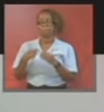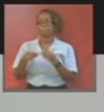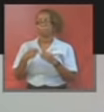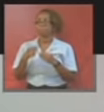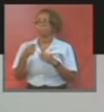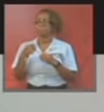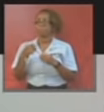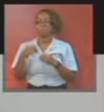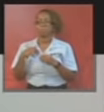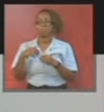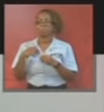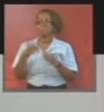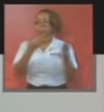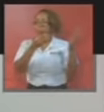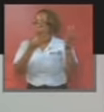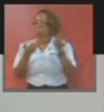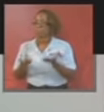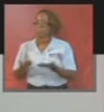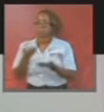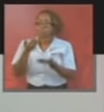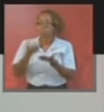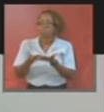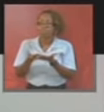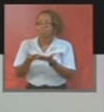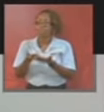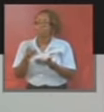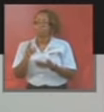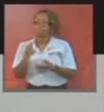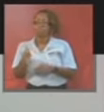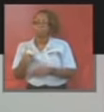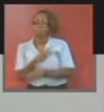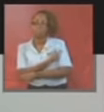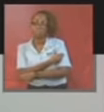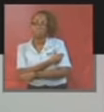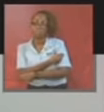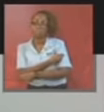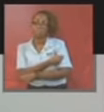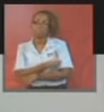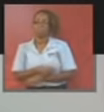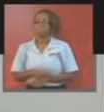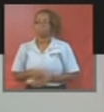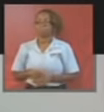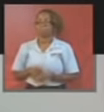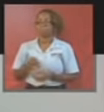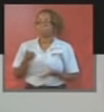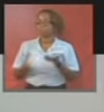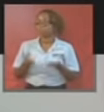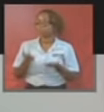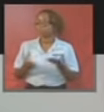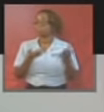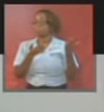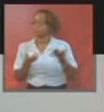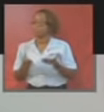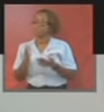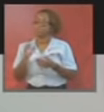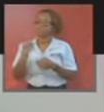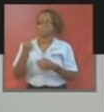know that Minister Delson referred to the arrival of 50,000 vaccines with the intent of